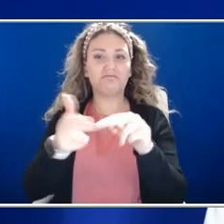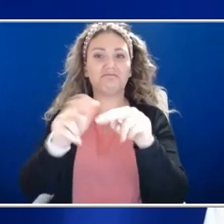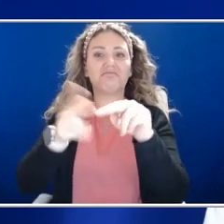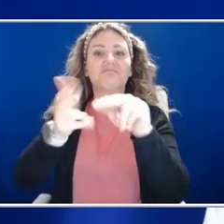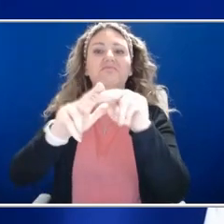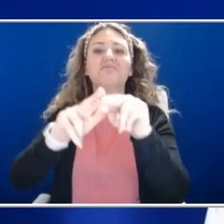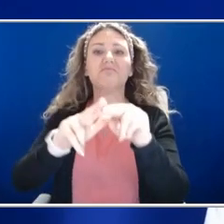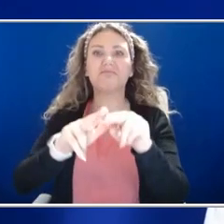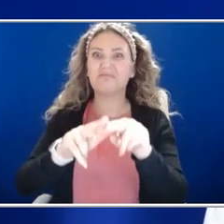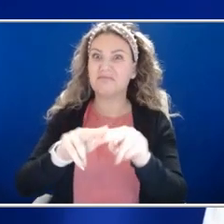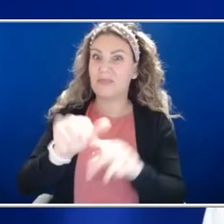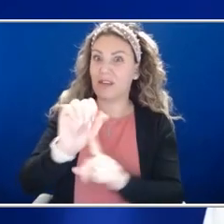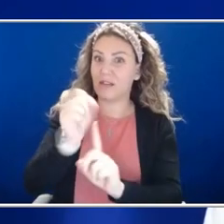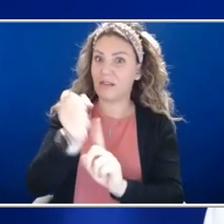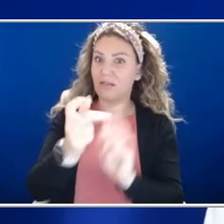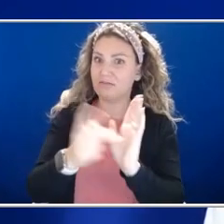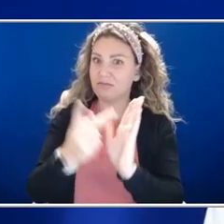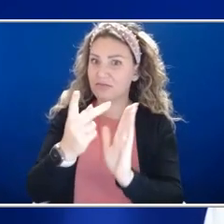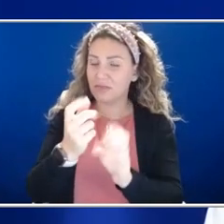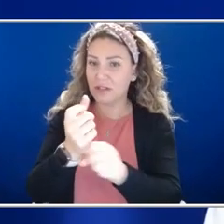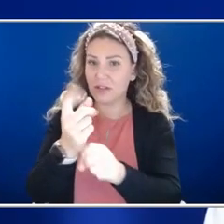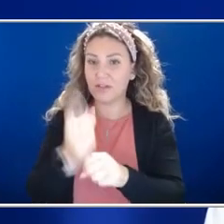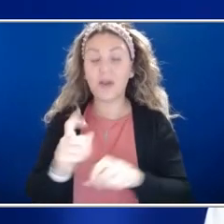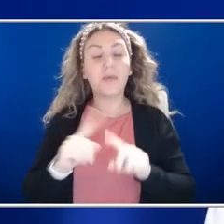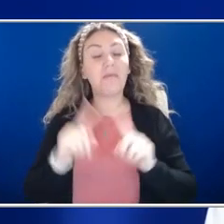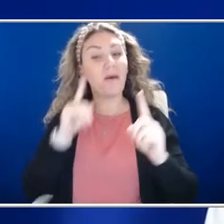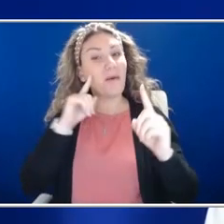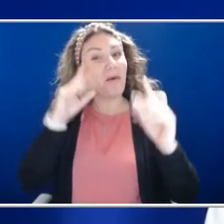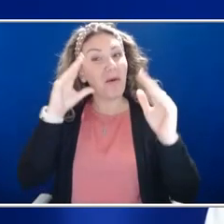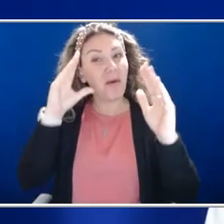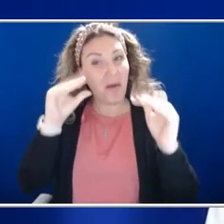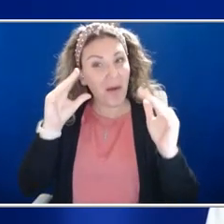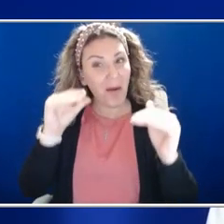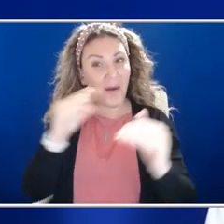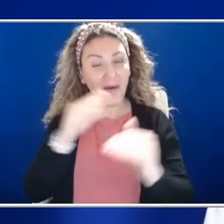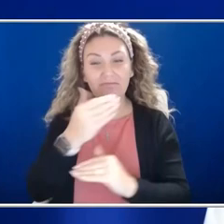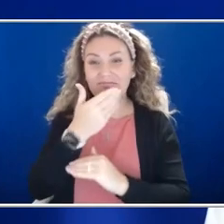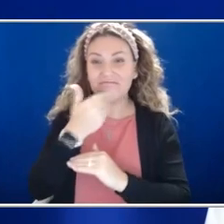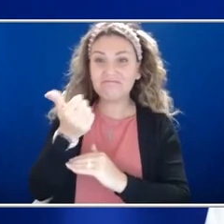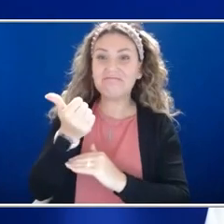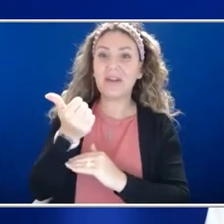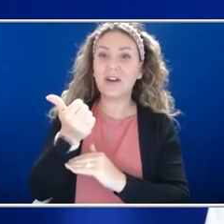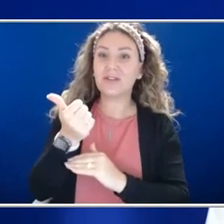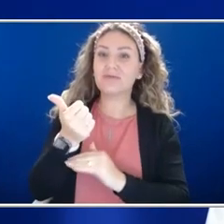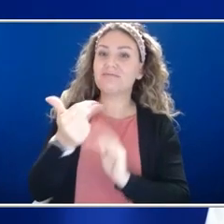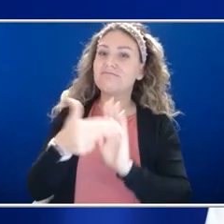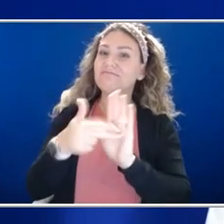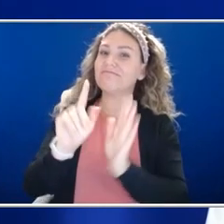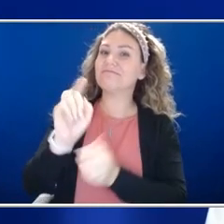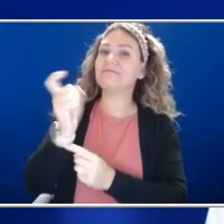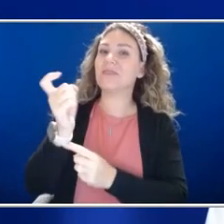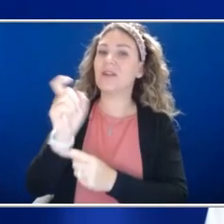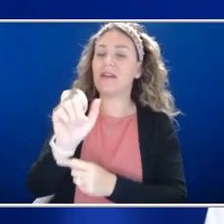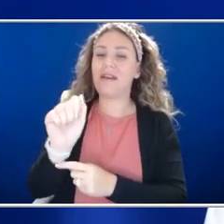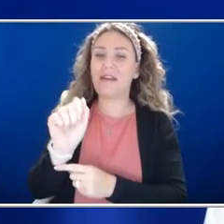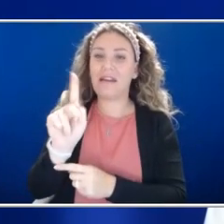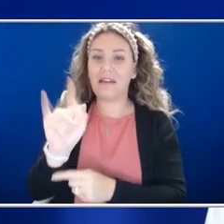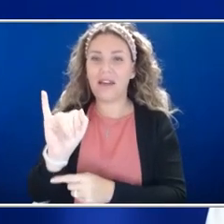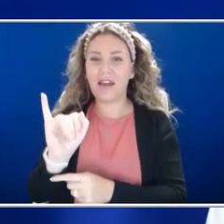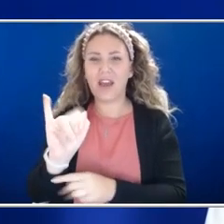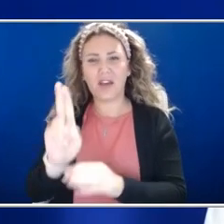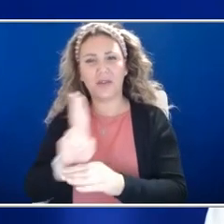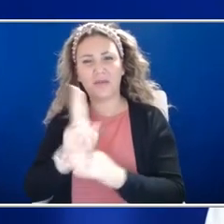year. But there's hope on the horizon in better diagnosing AKI using artificial intelligence.